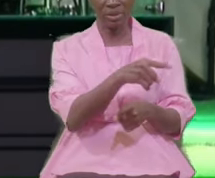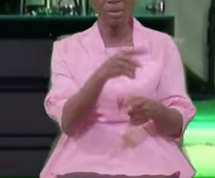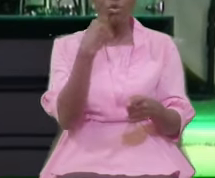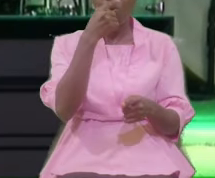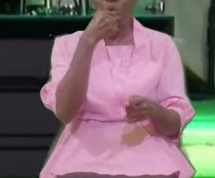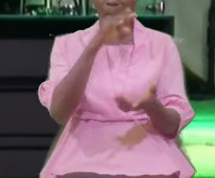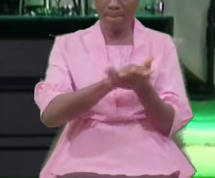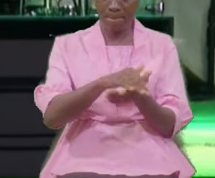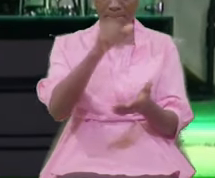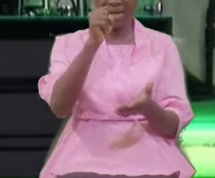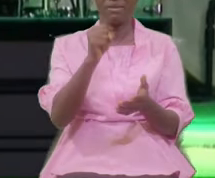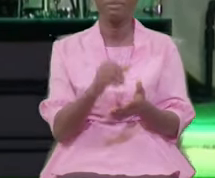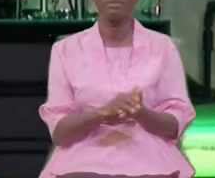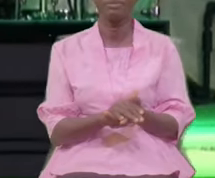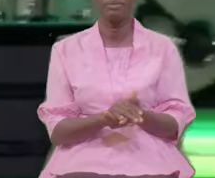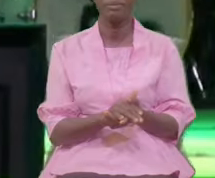K